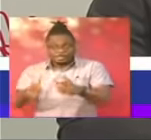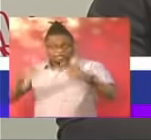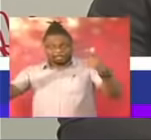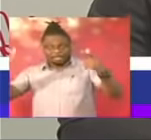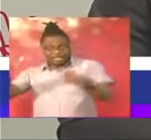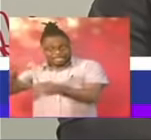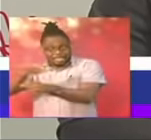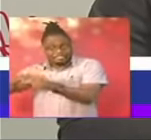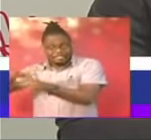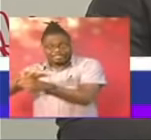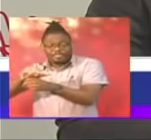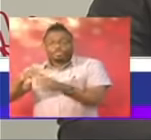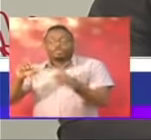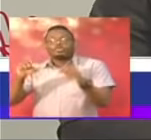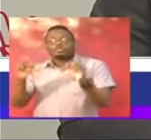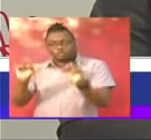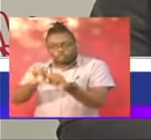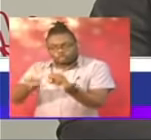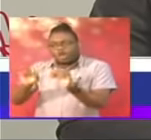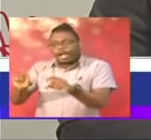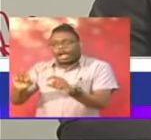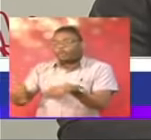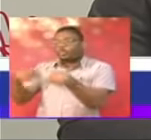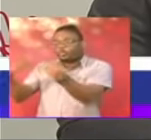go grab a jab